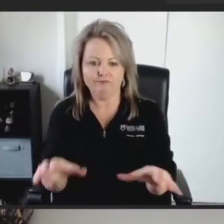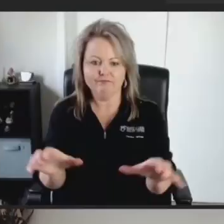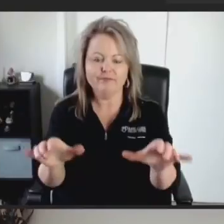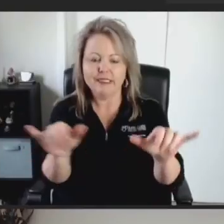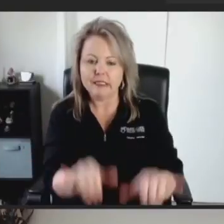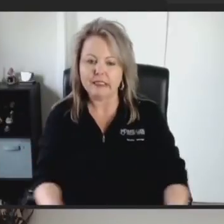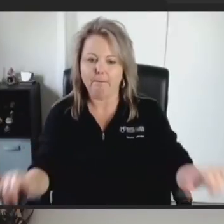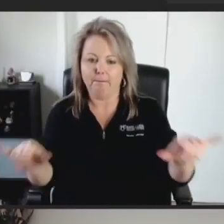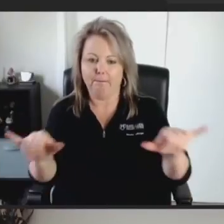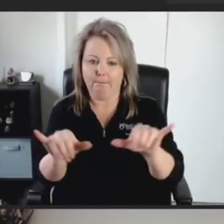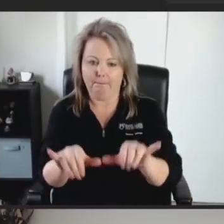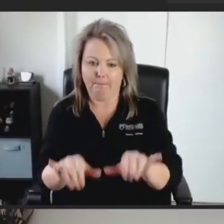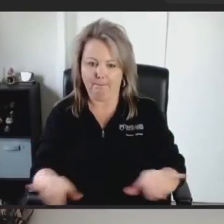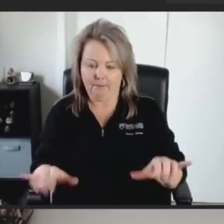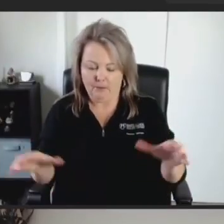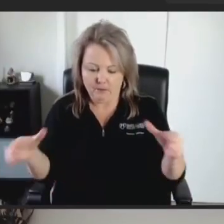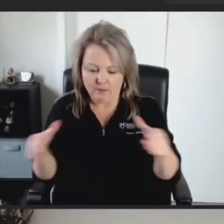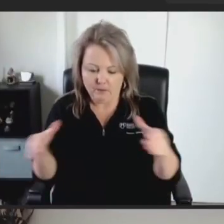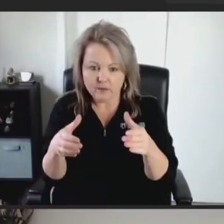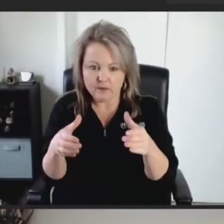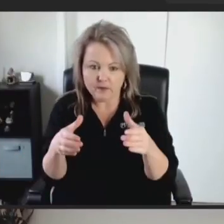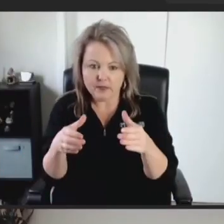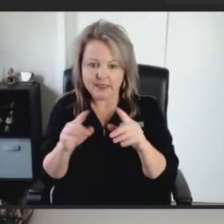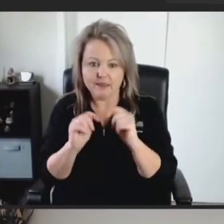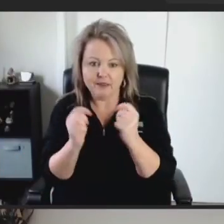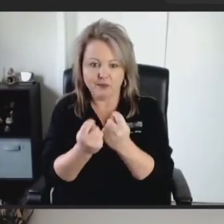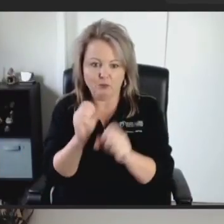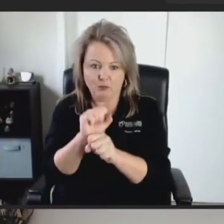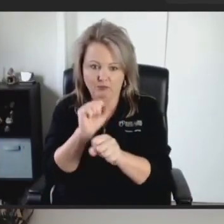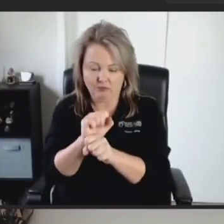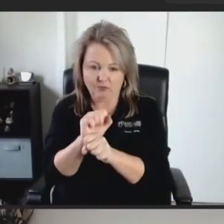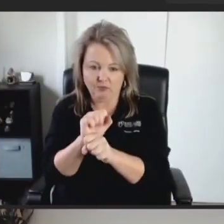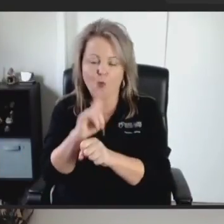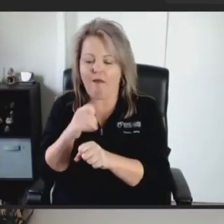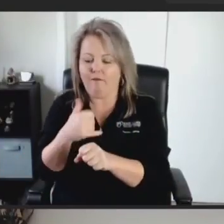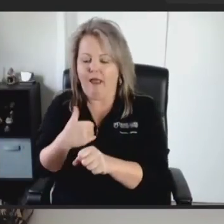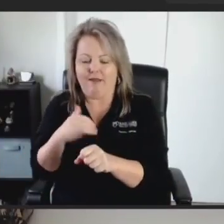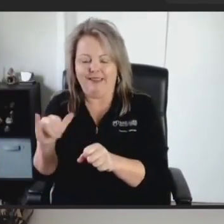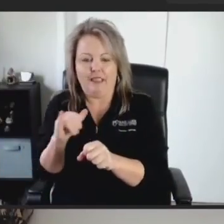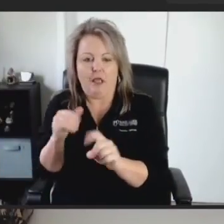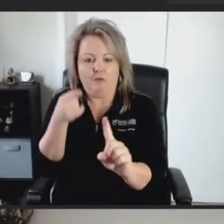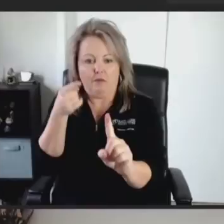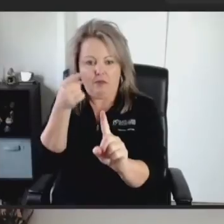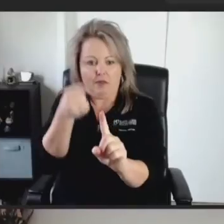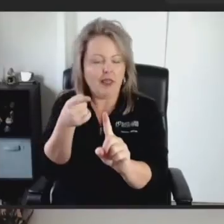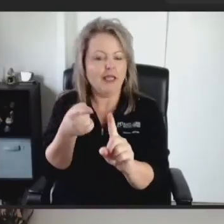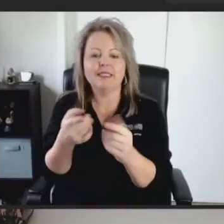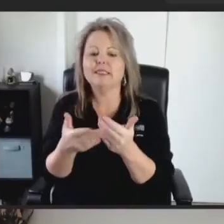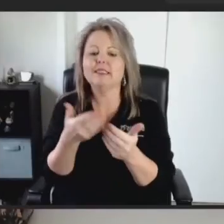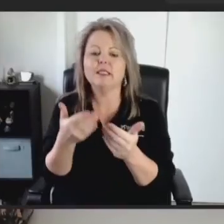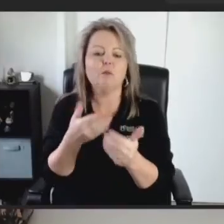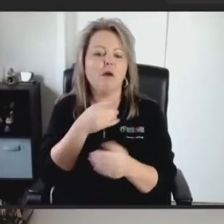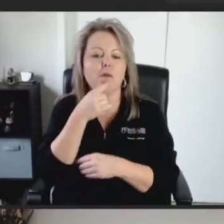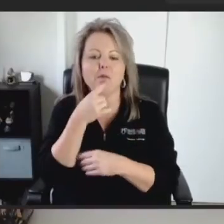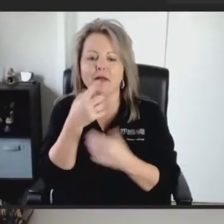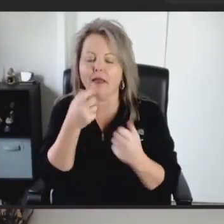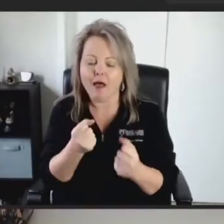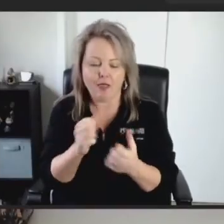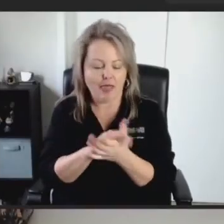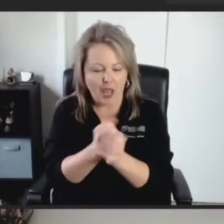this pandemic, we need to all work in the same direction. And that includes the simple public health measures like hand